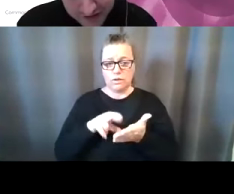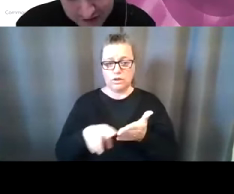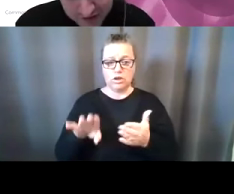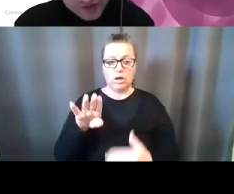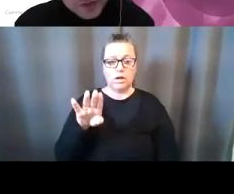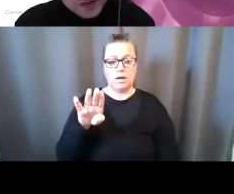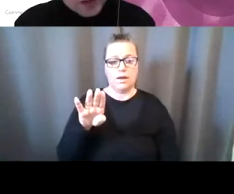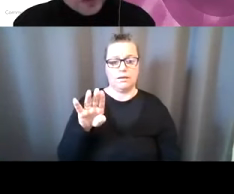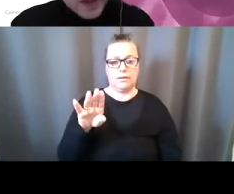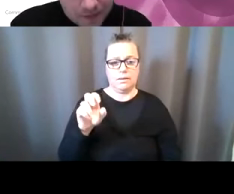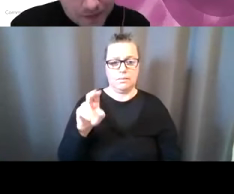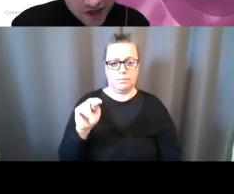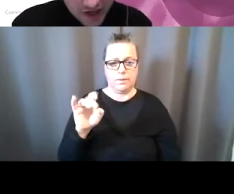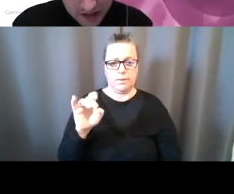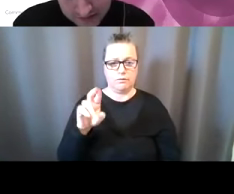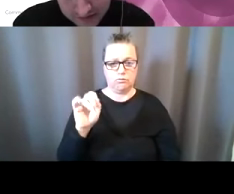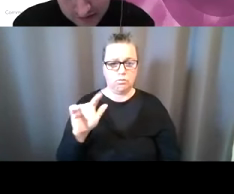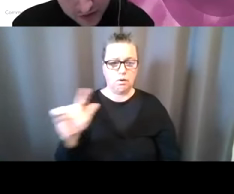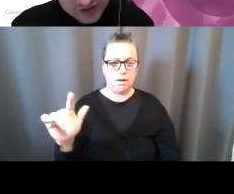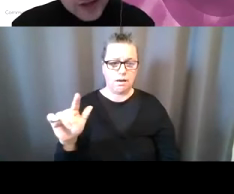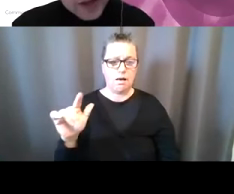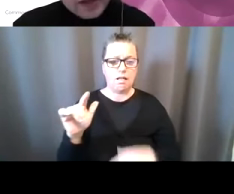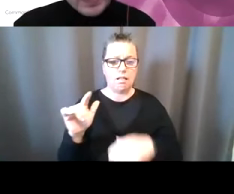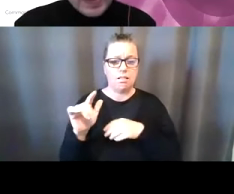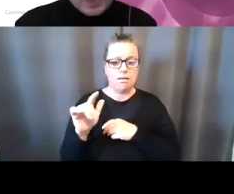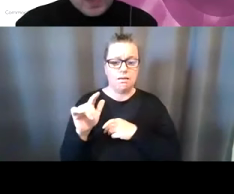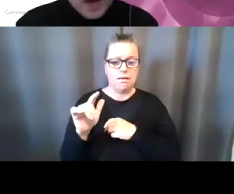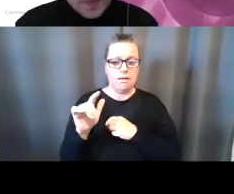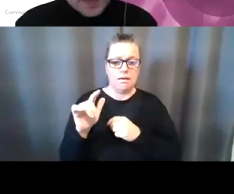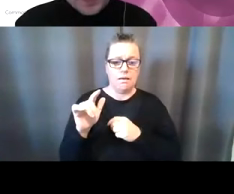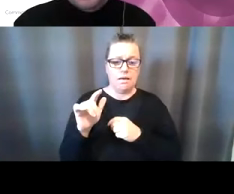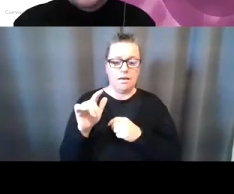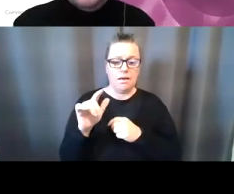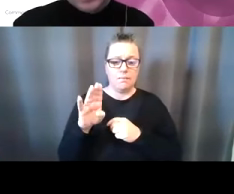Research Institute, Bailey Bichet House, which is a clinic